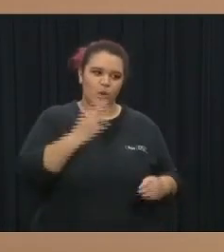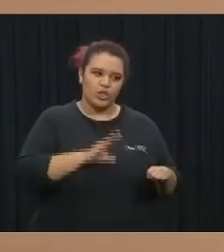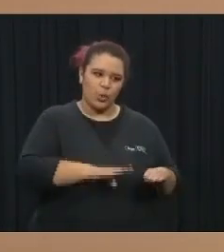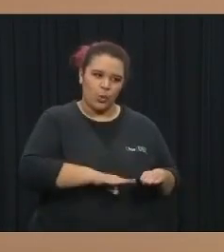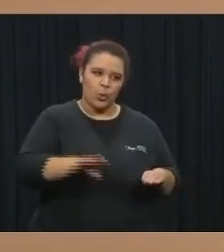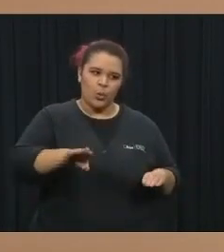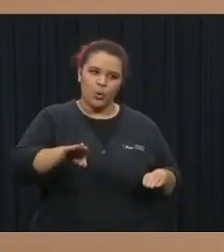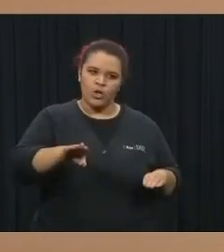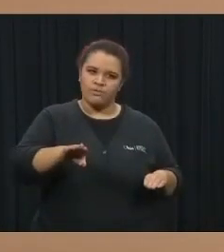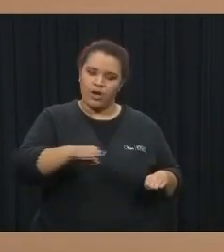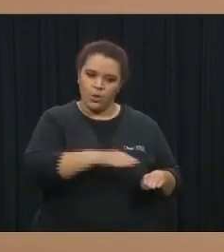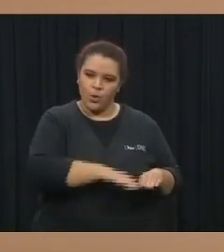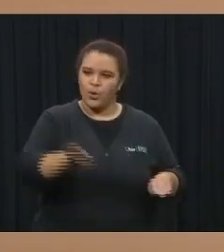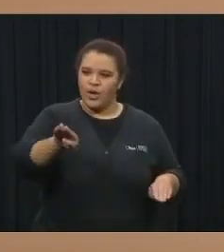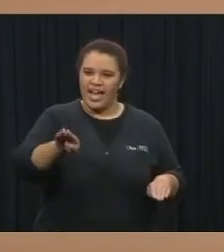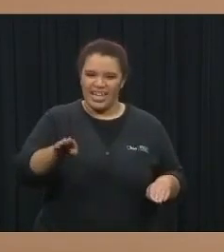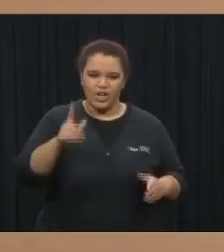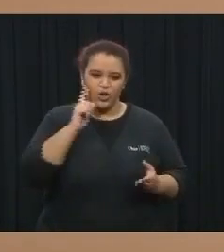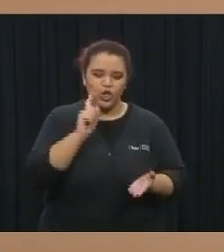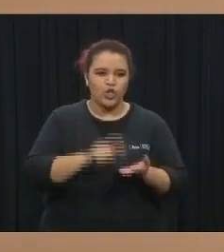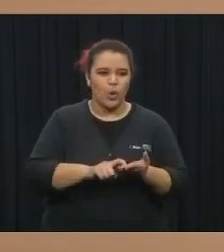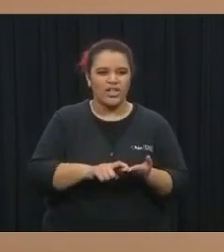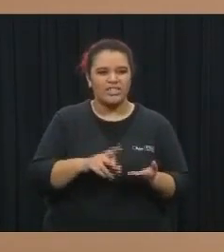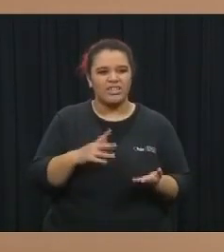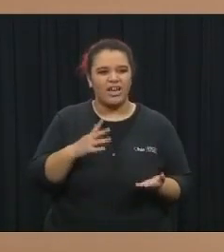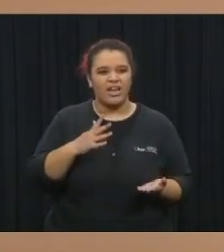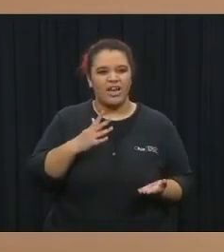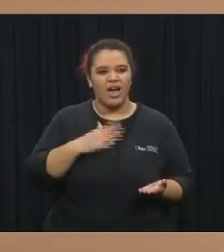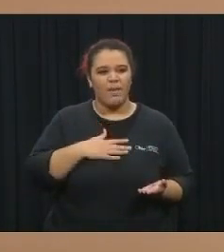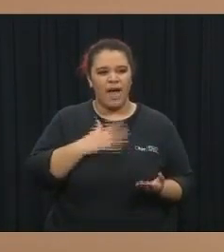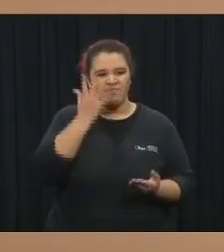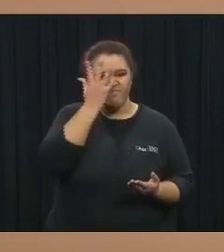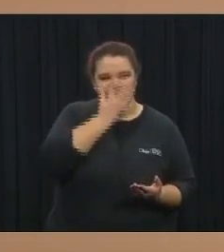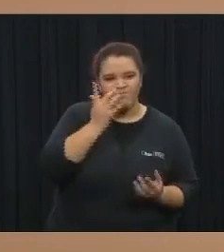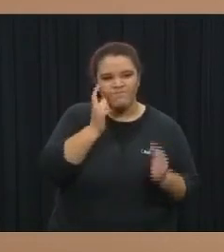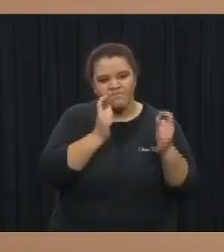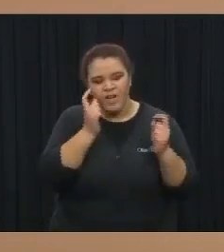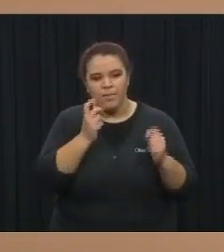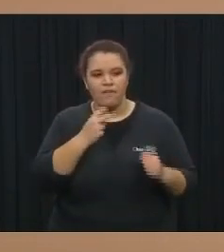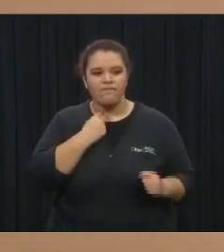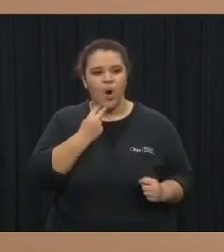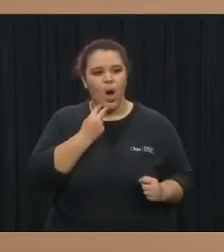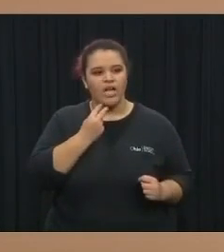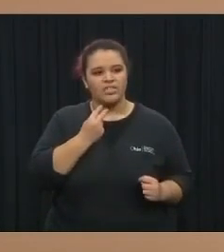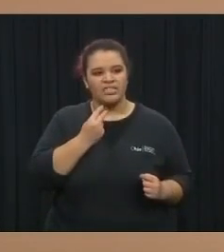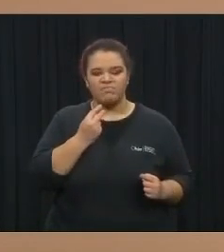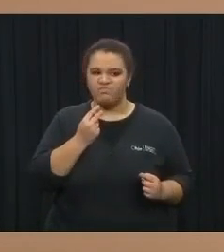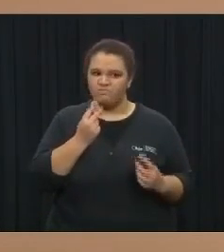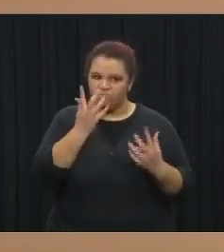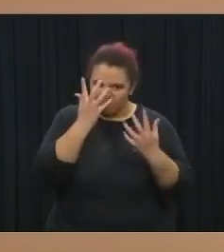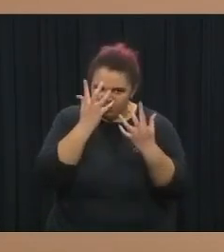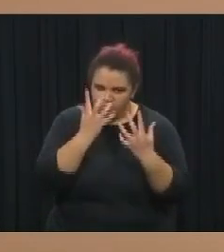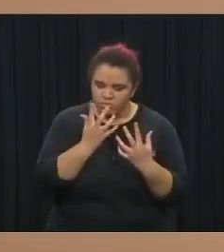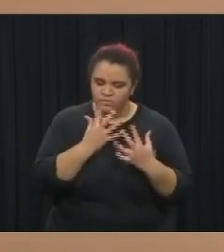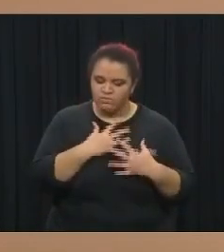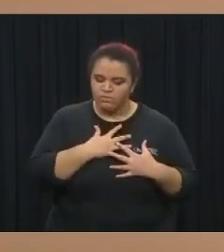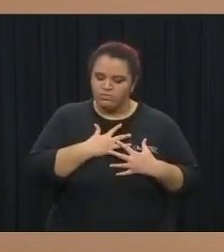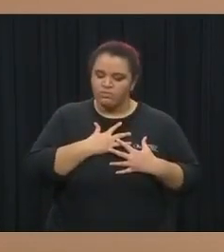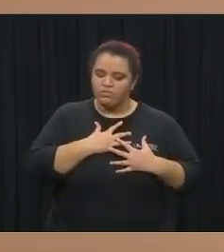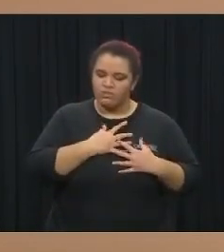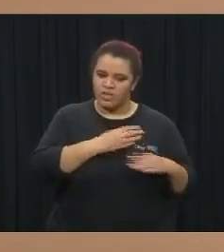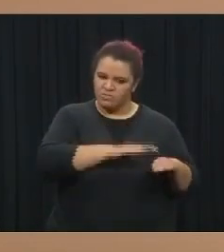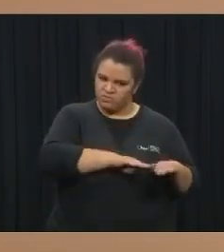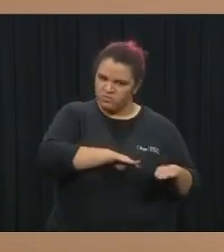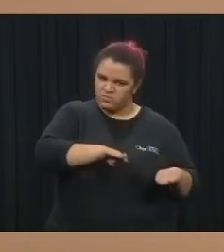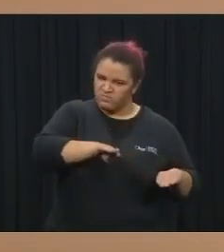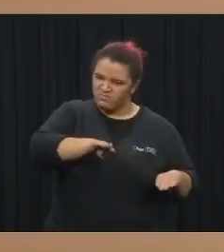you feel the heaviness of my voice saying this. We're still at the very tip of the beginning of this, and that's why we are